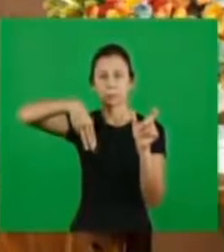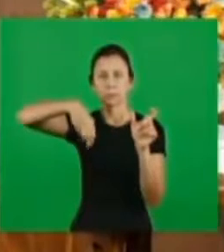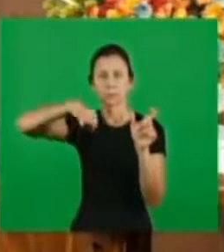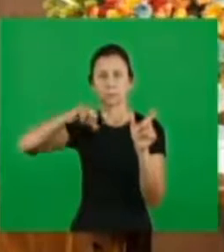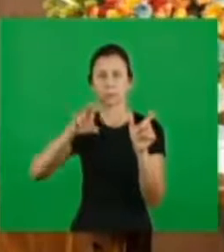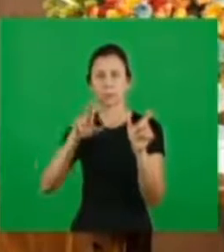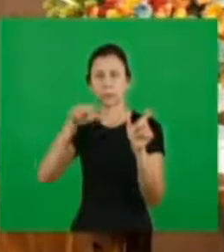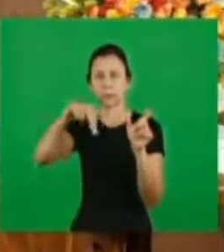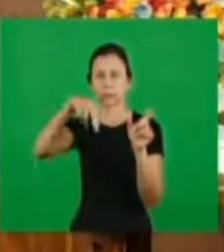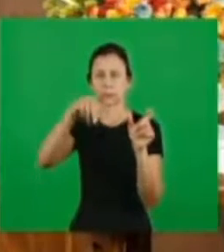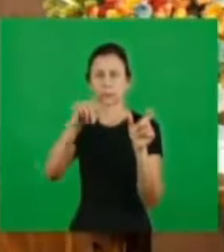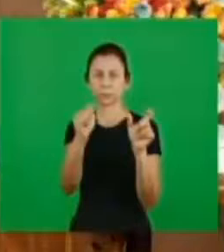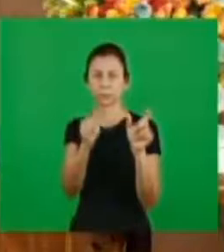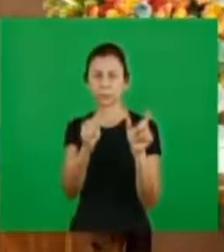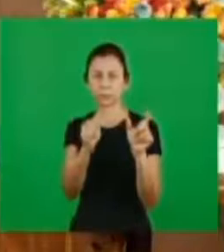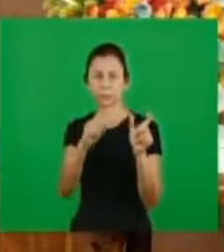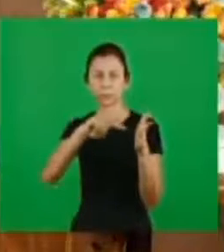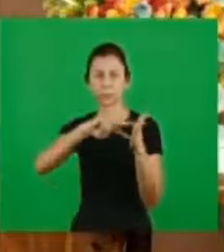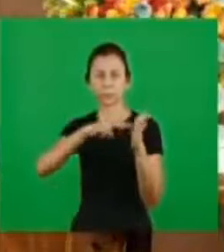speaks of suffering.